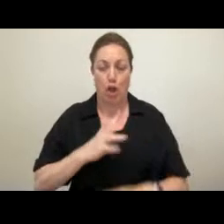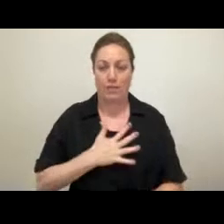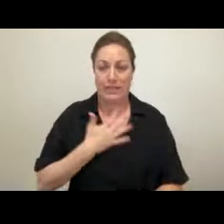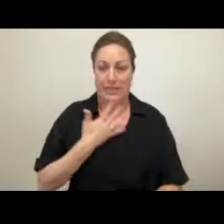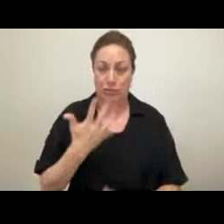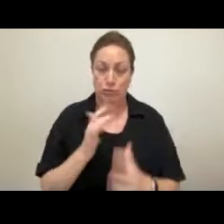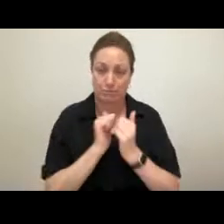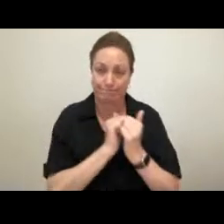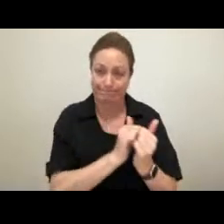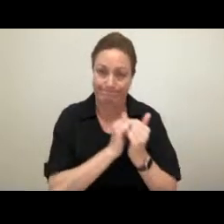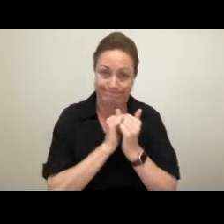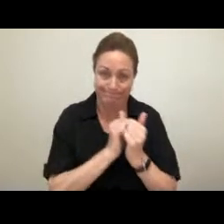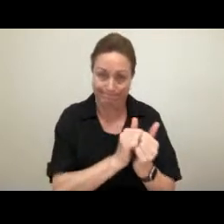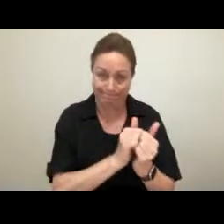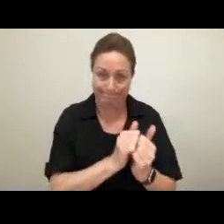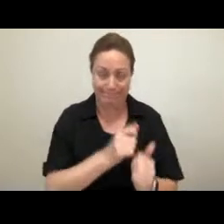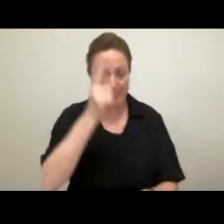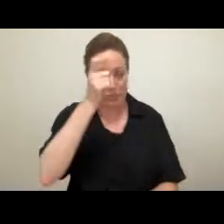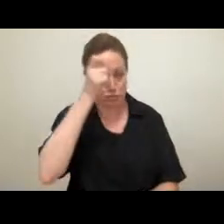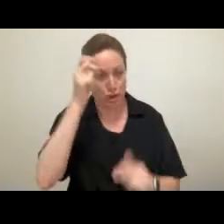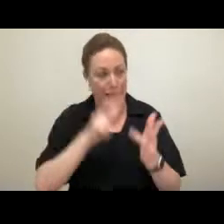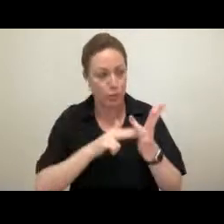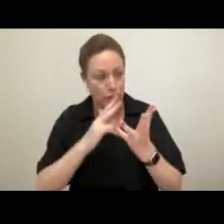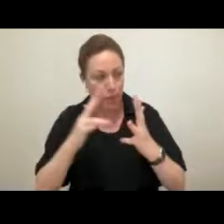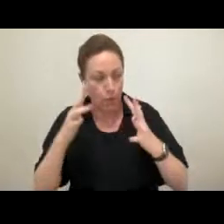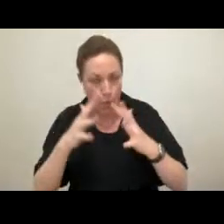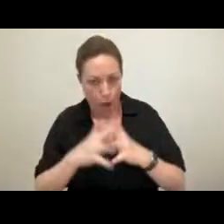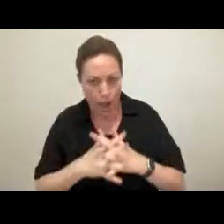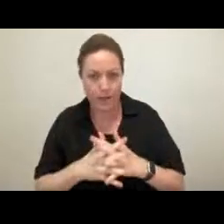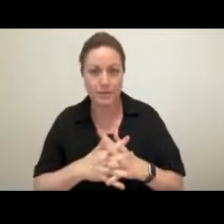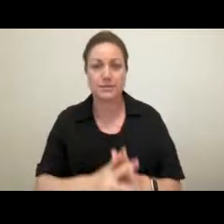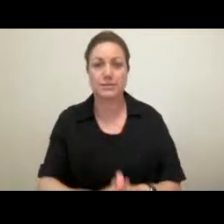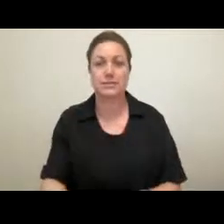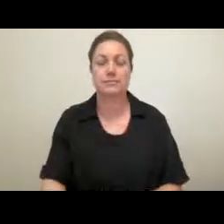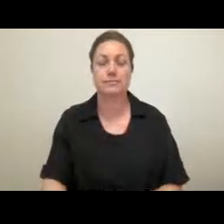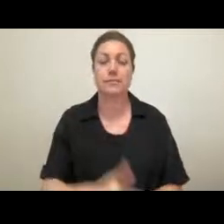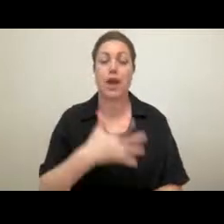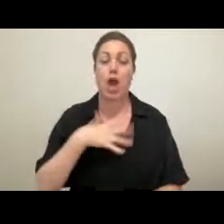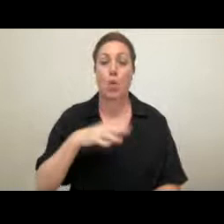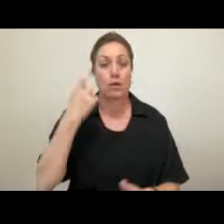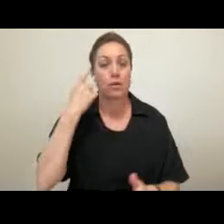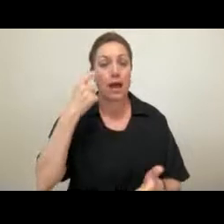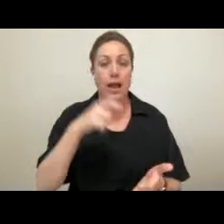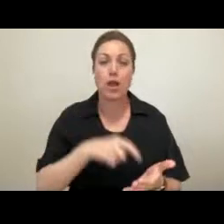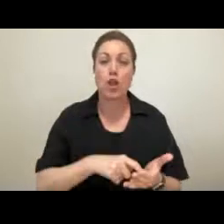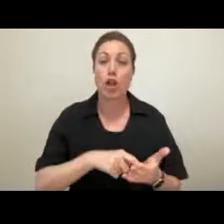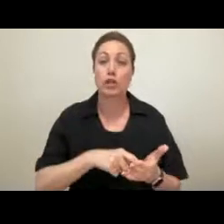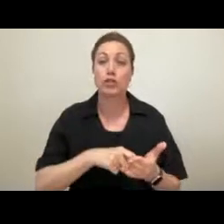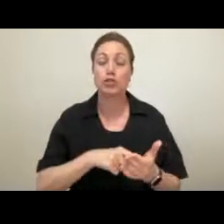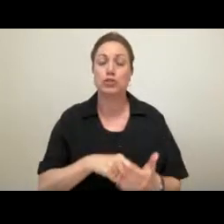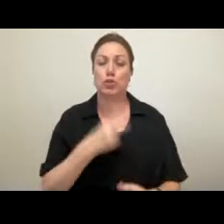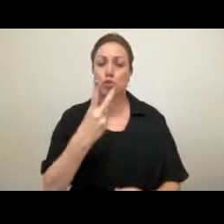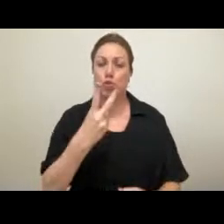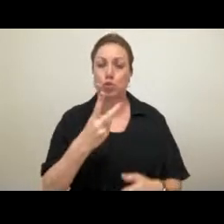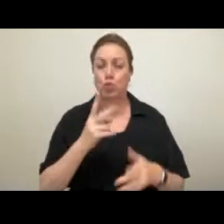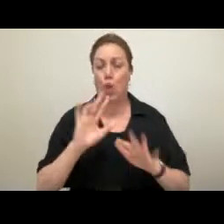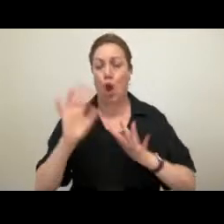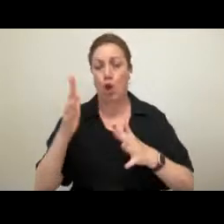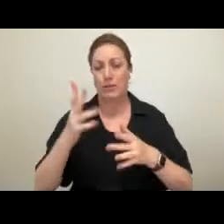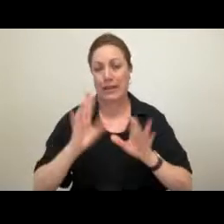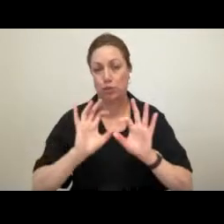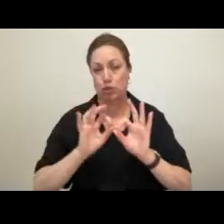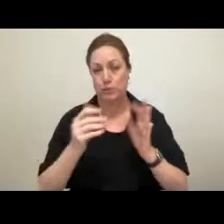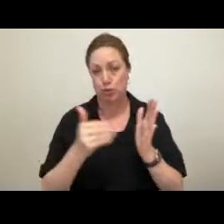team involved. But firstly, I'd like to acknowledge Sophie and Dana from Sweeney Interpreting. They're here doing